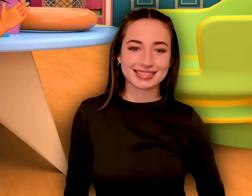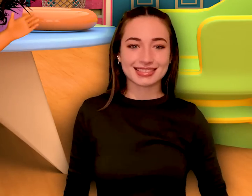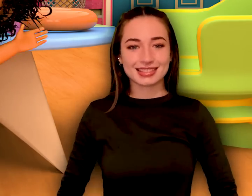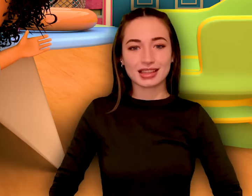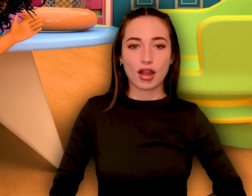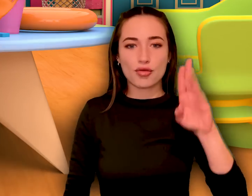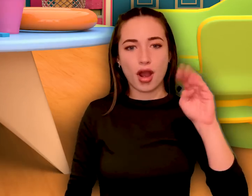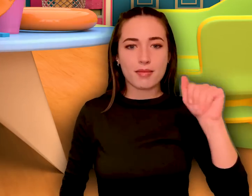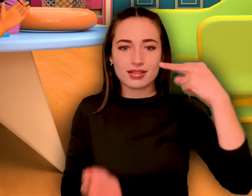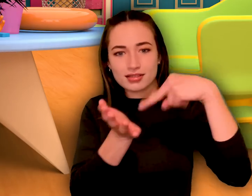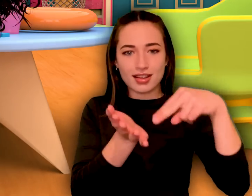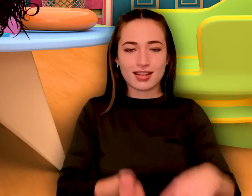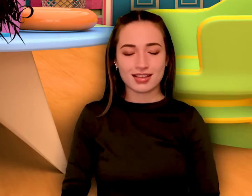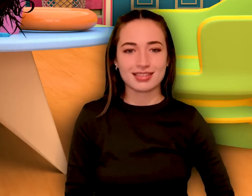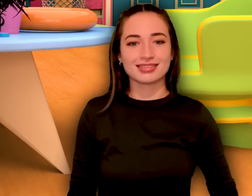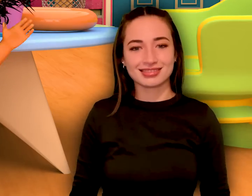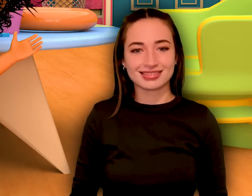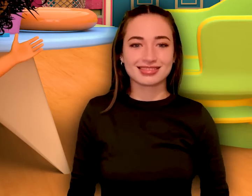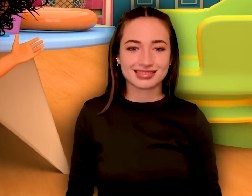down it's SBA